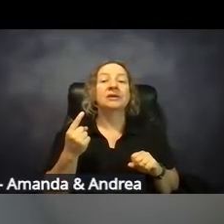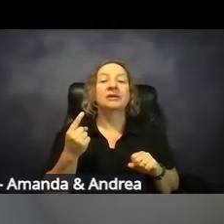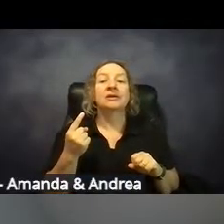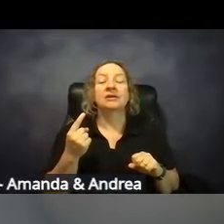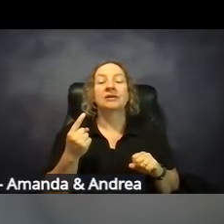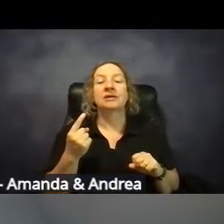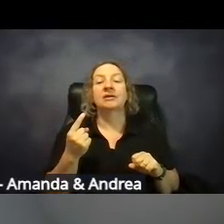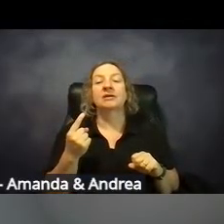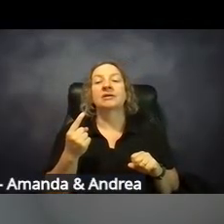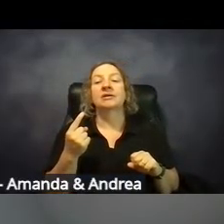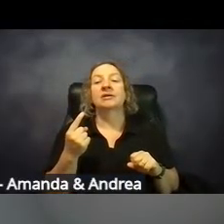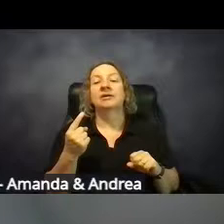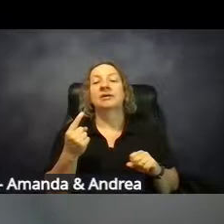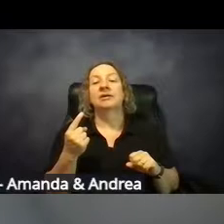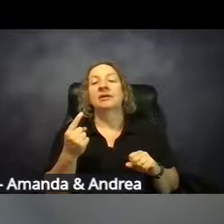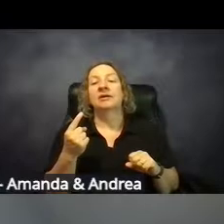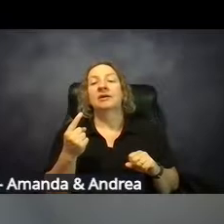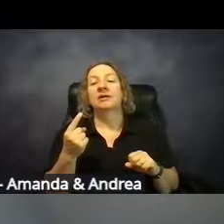have